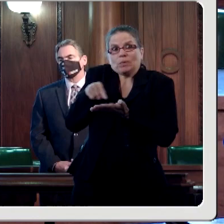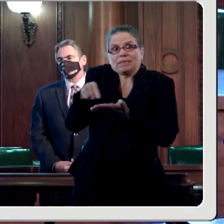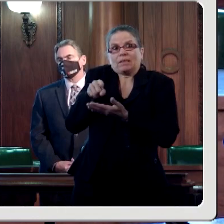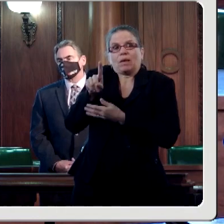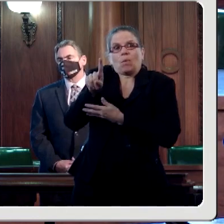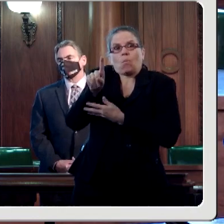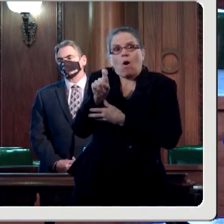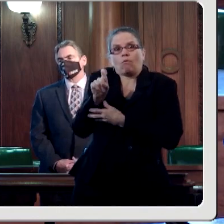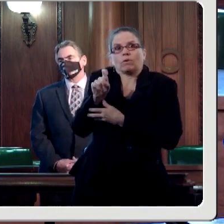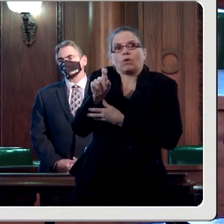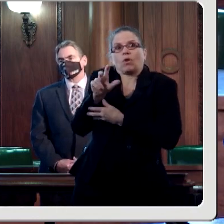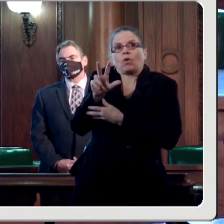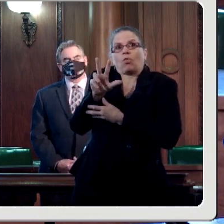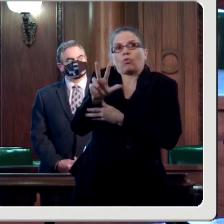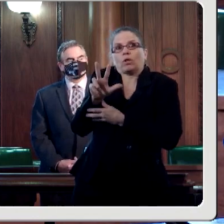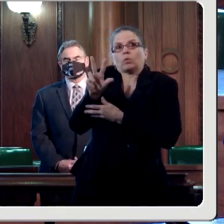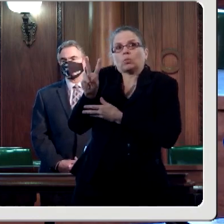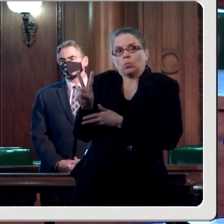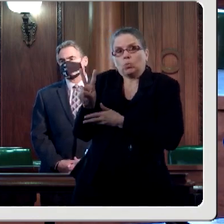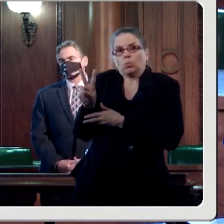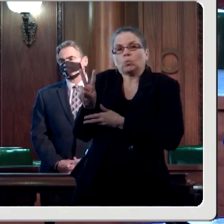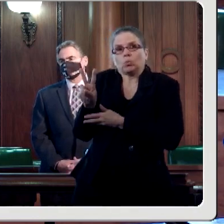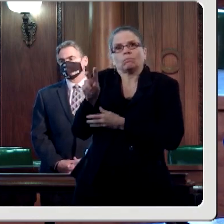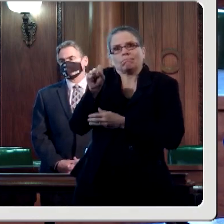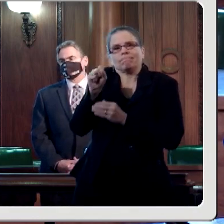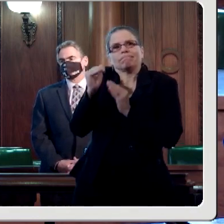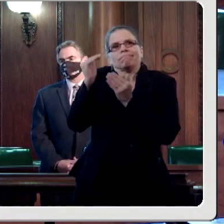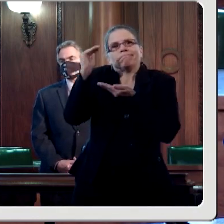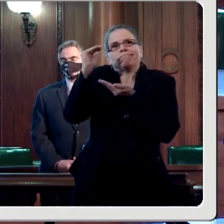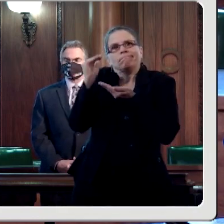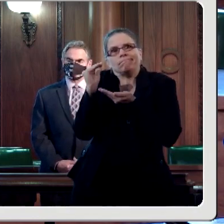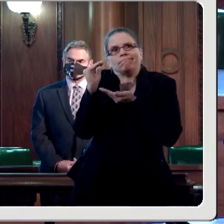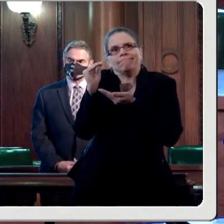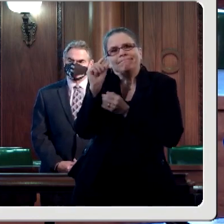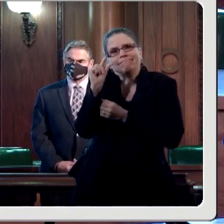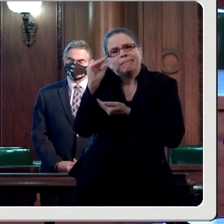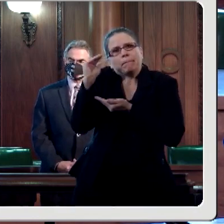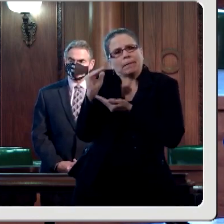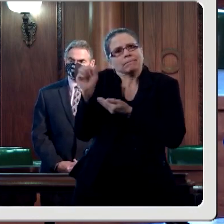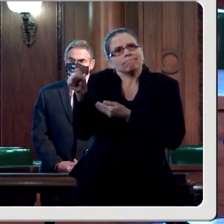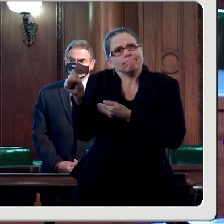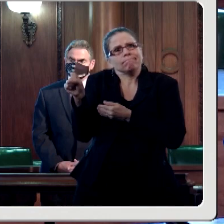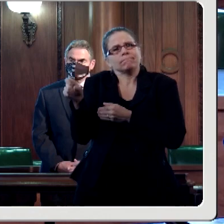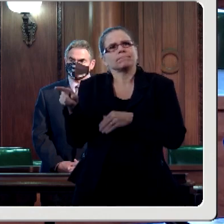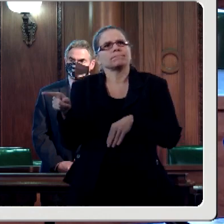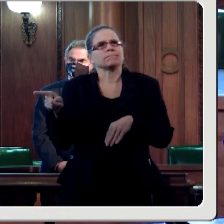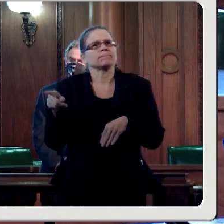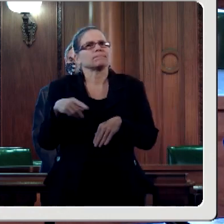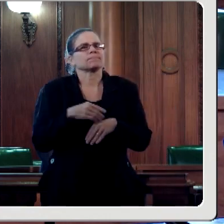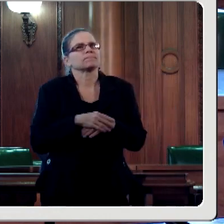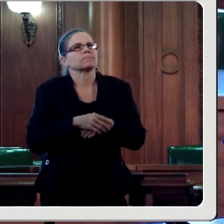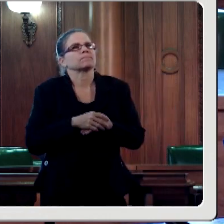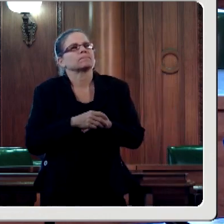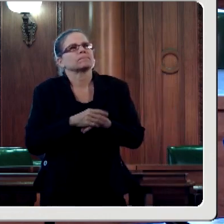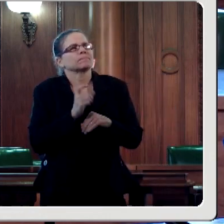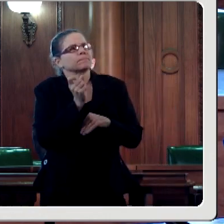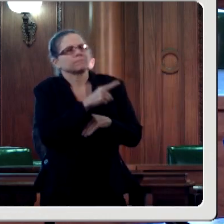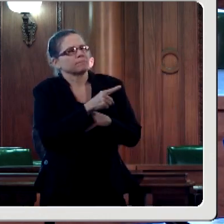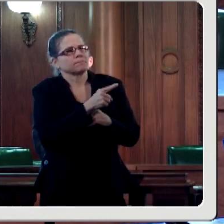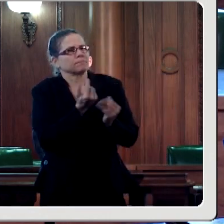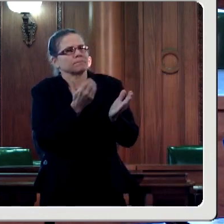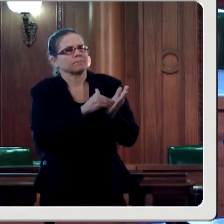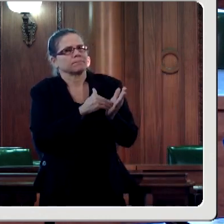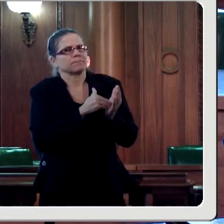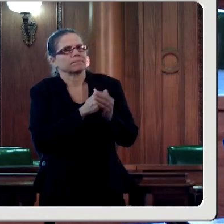132 cases this week, so that's 34 less cases. And would you say that you noticed any like positive trends just in seeing those numbers